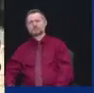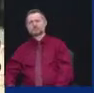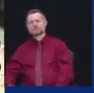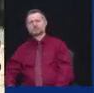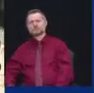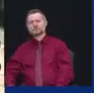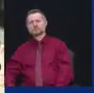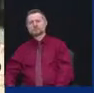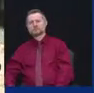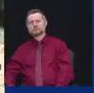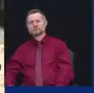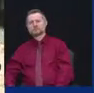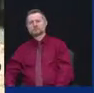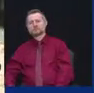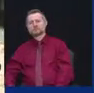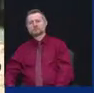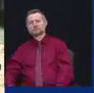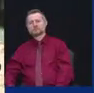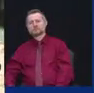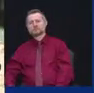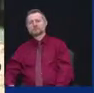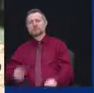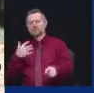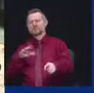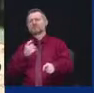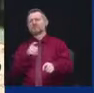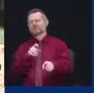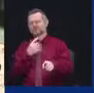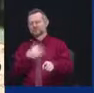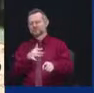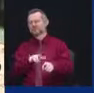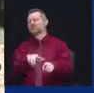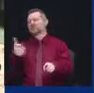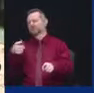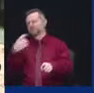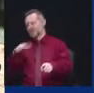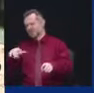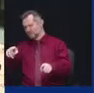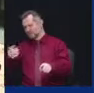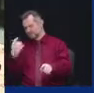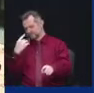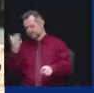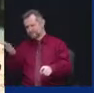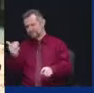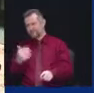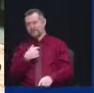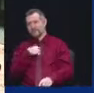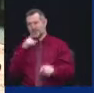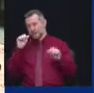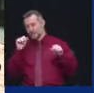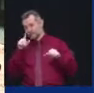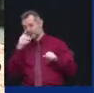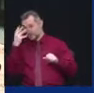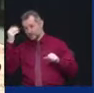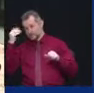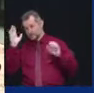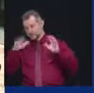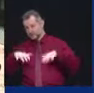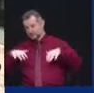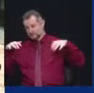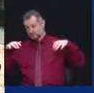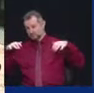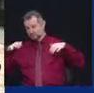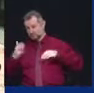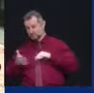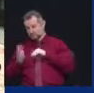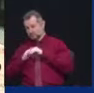me. Bernadette, you had a number of questions. Let me get someone who didn't have a question. You're expanding capacity at outdoor stadiums, but not indoor stadiums, like the